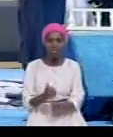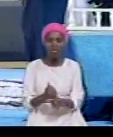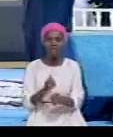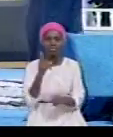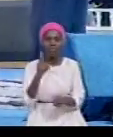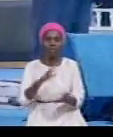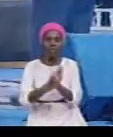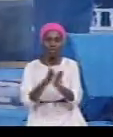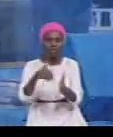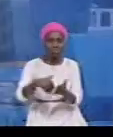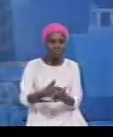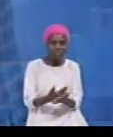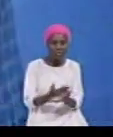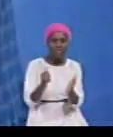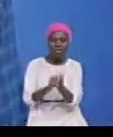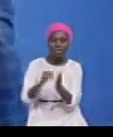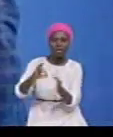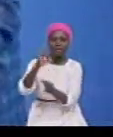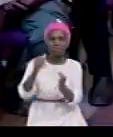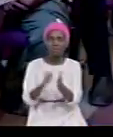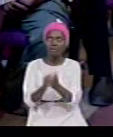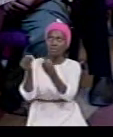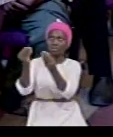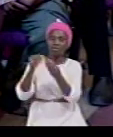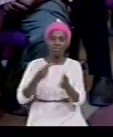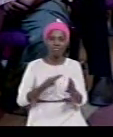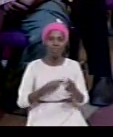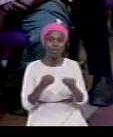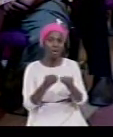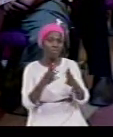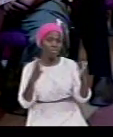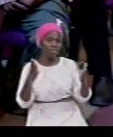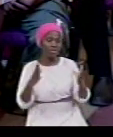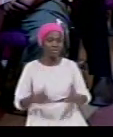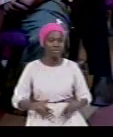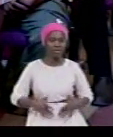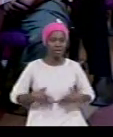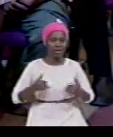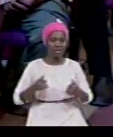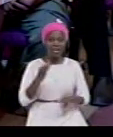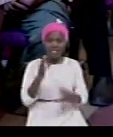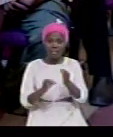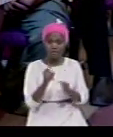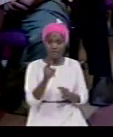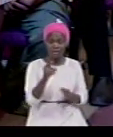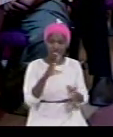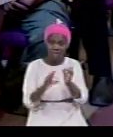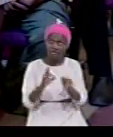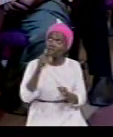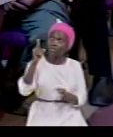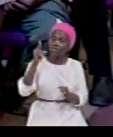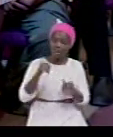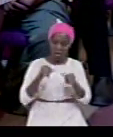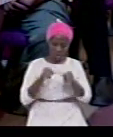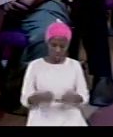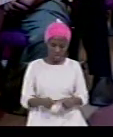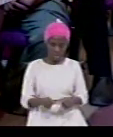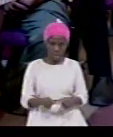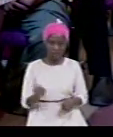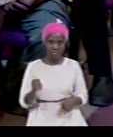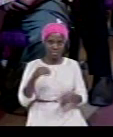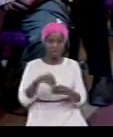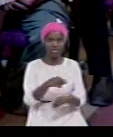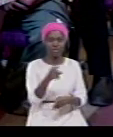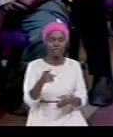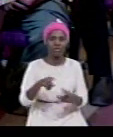that spirit that gives us abundant life, if he abides in you, then it will